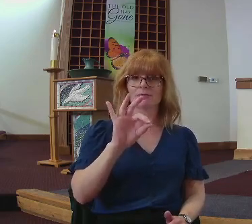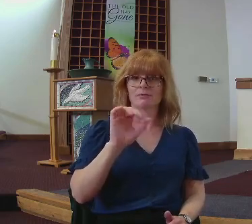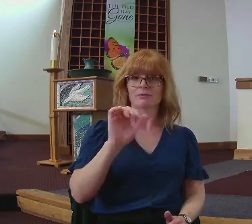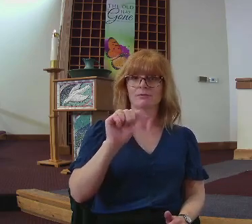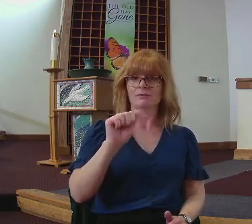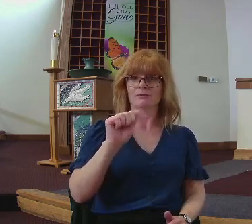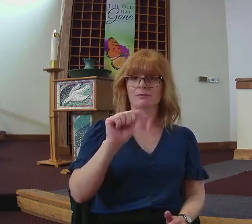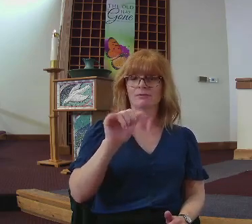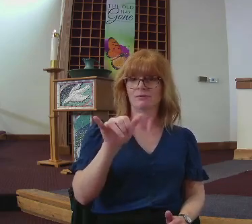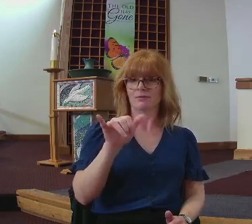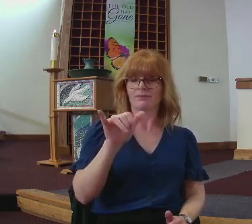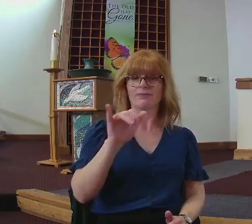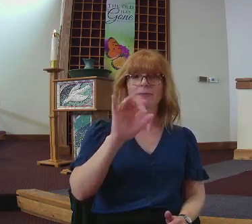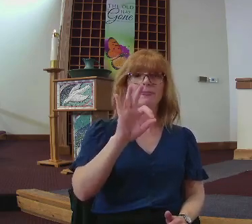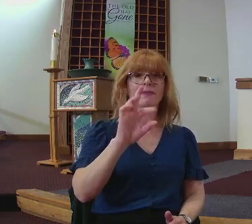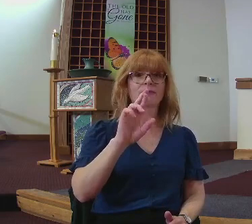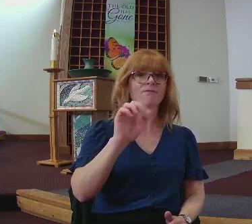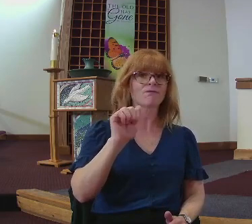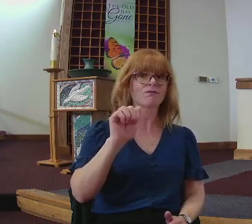Fran,